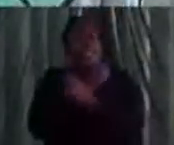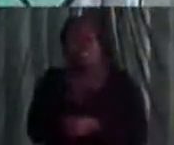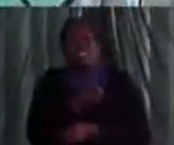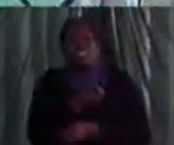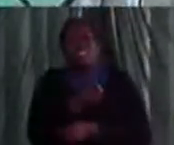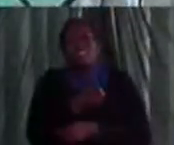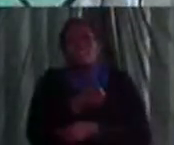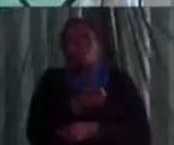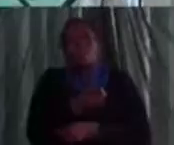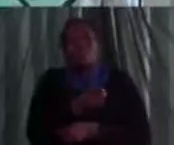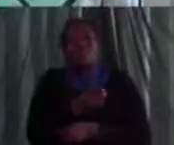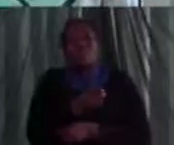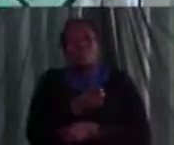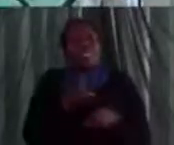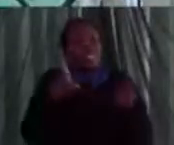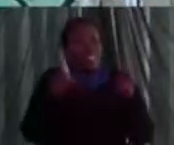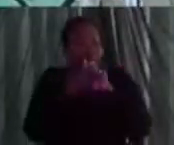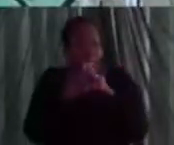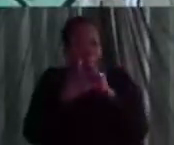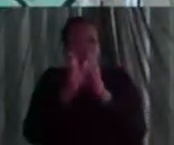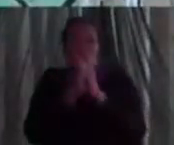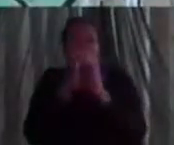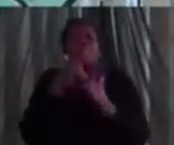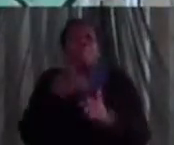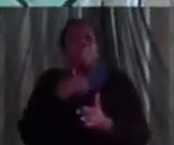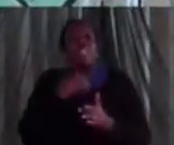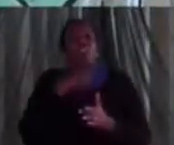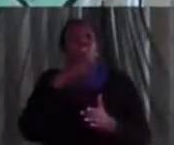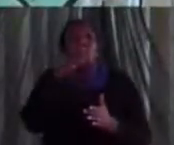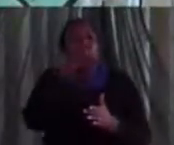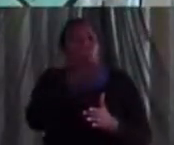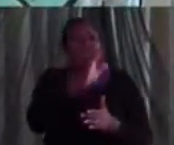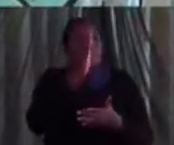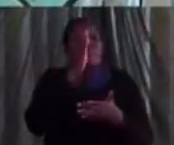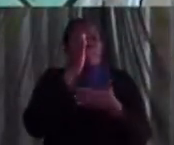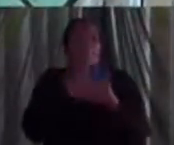that, like me, you believe that